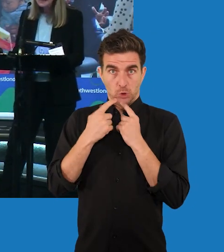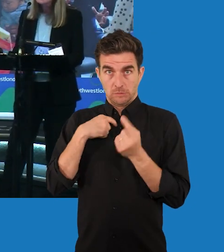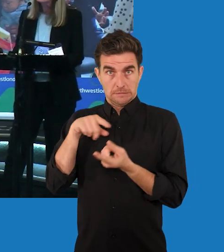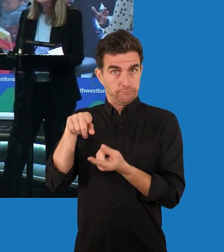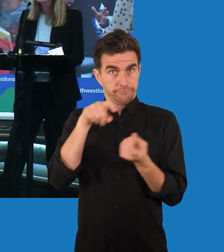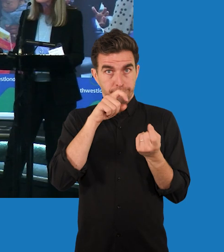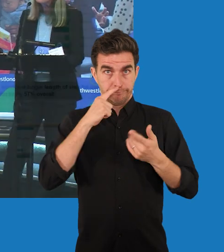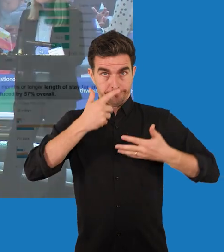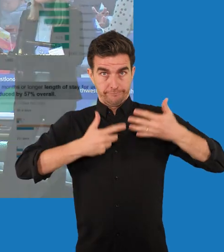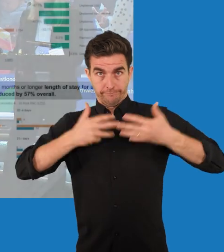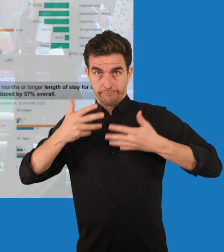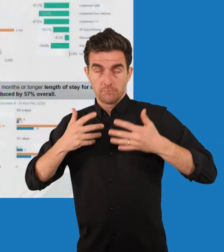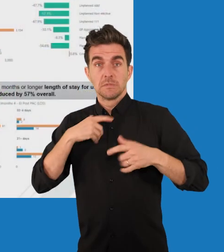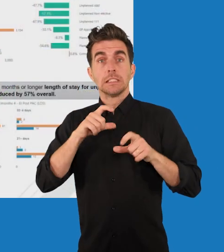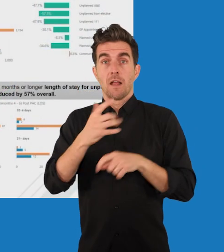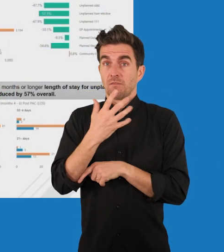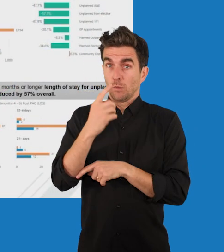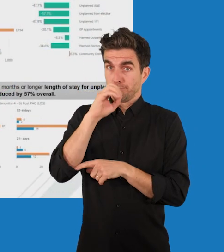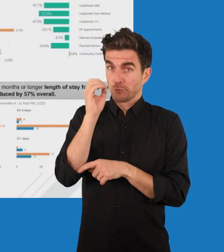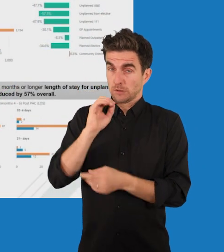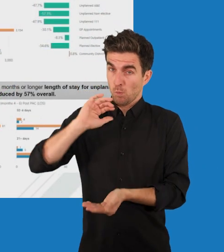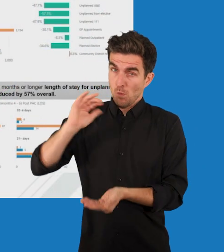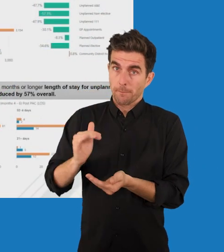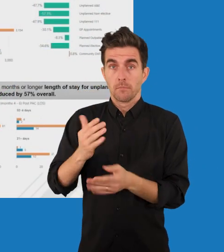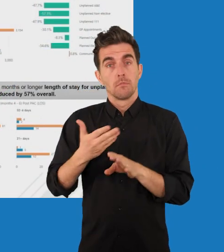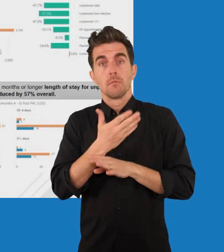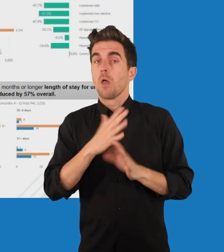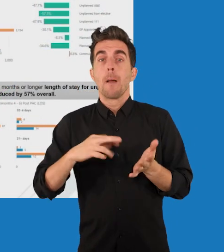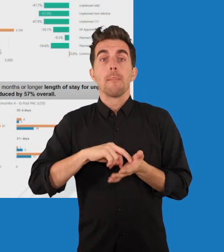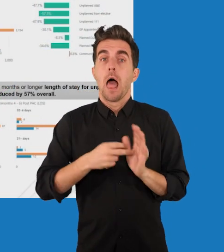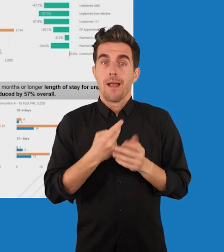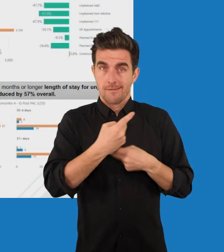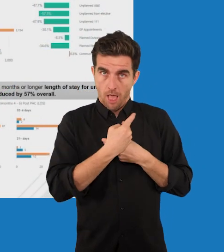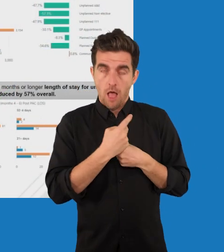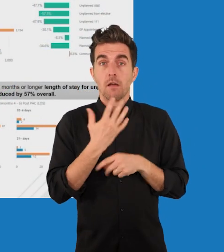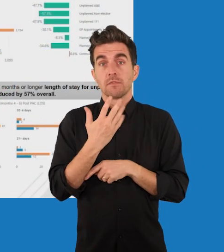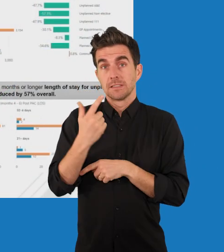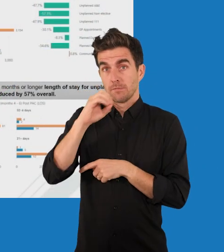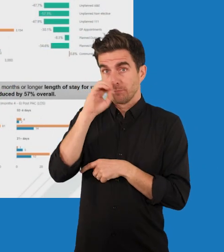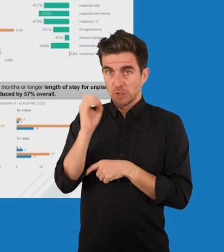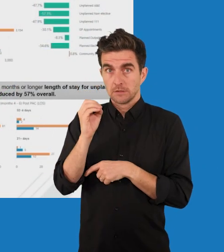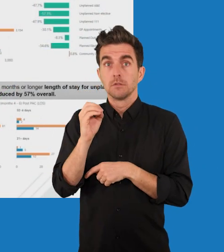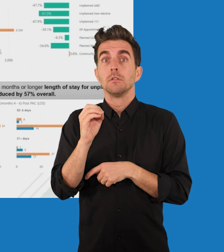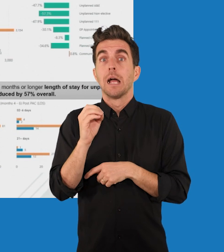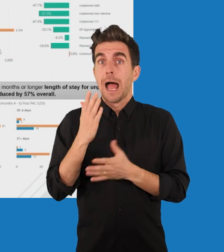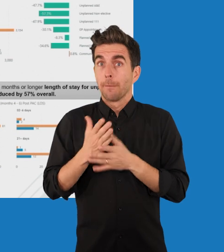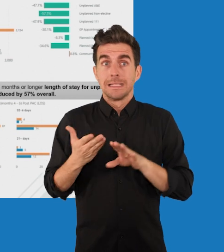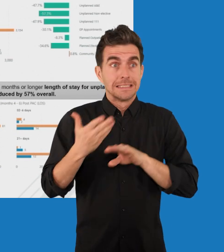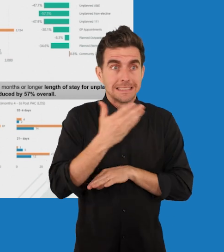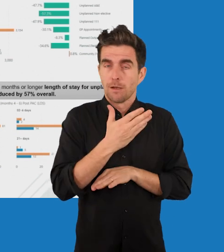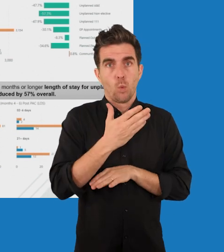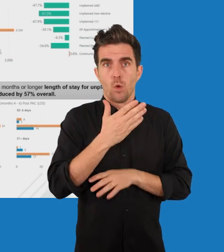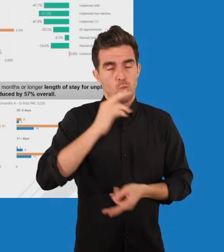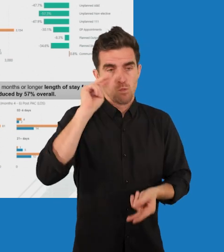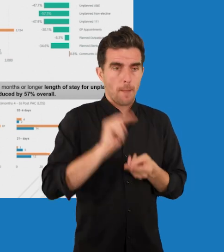that data that those outcomes are maintained. So we've still got a 51% reduction in unplanned care use and